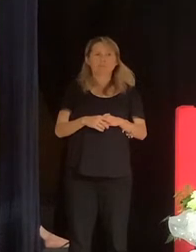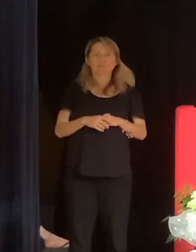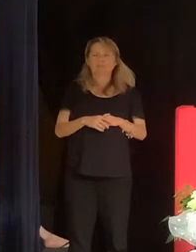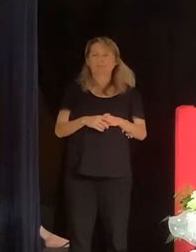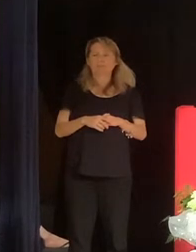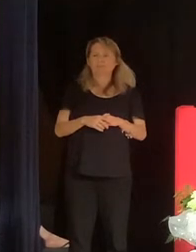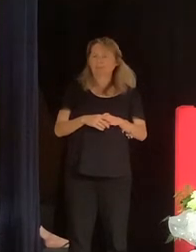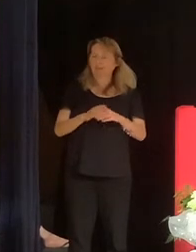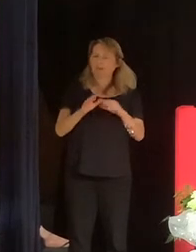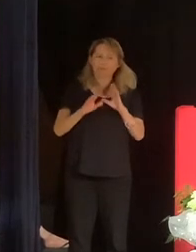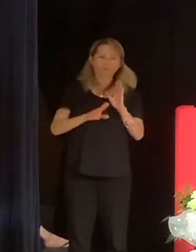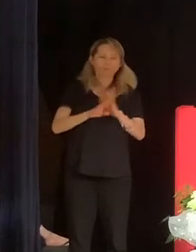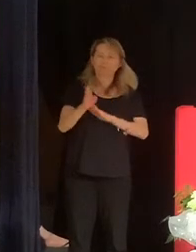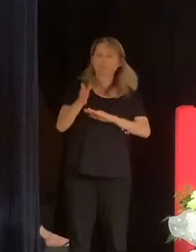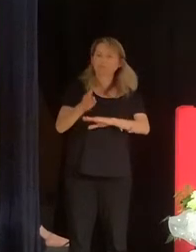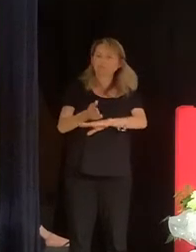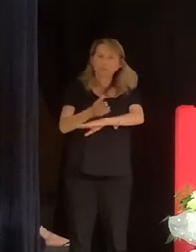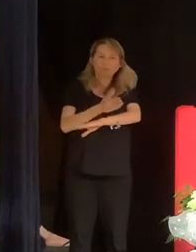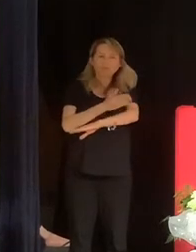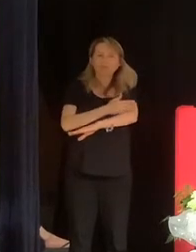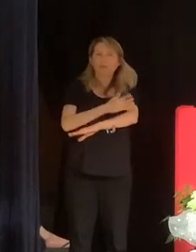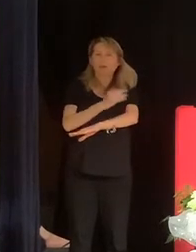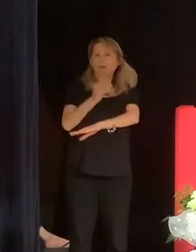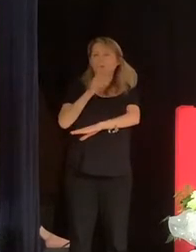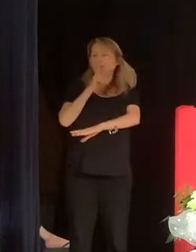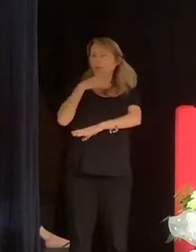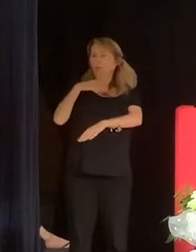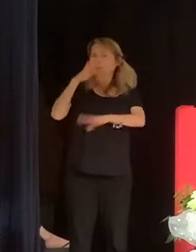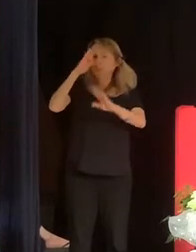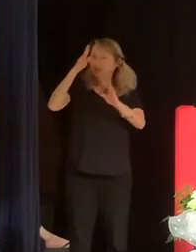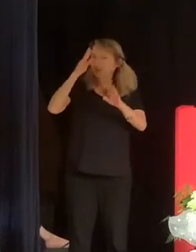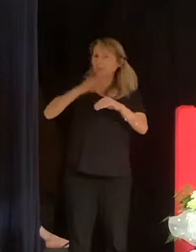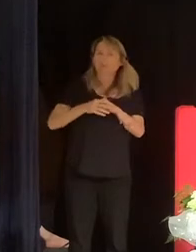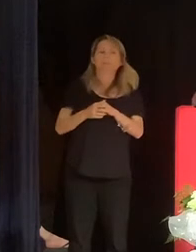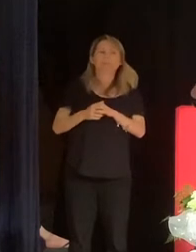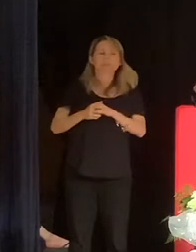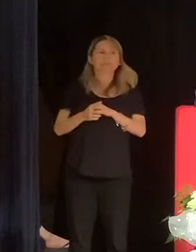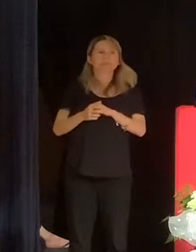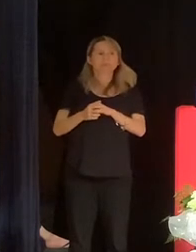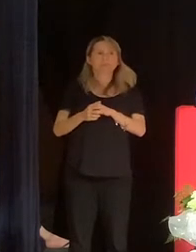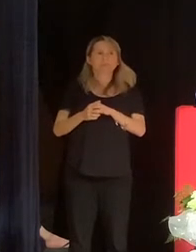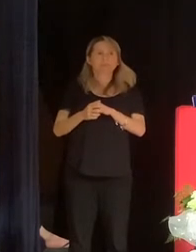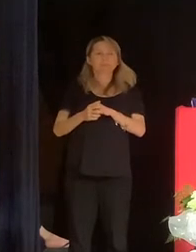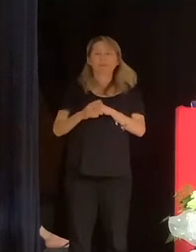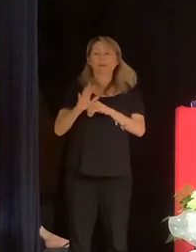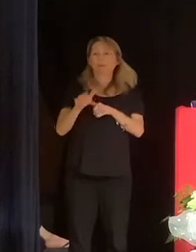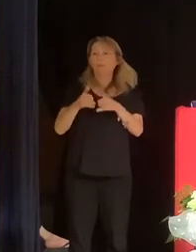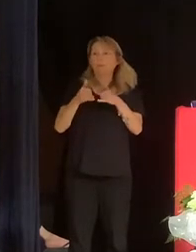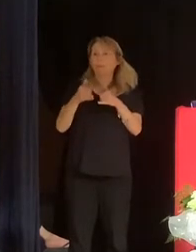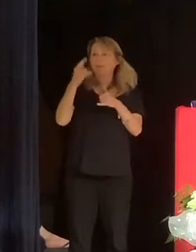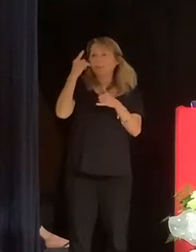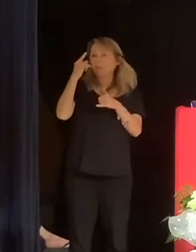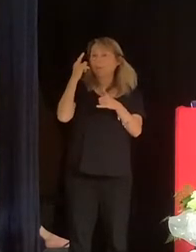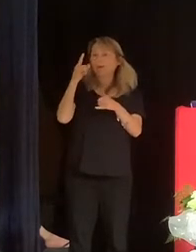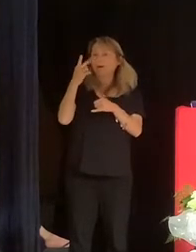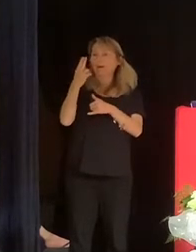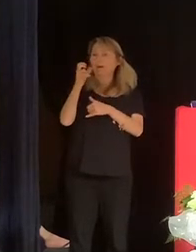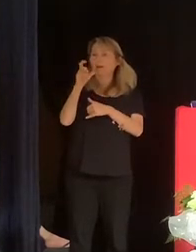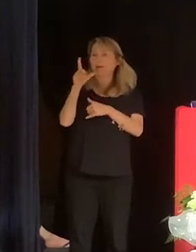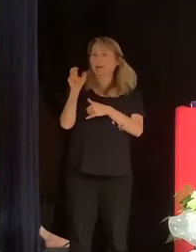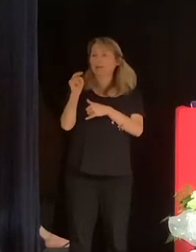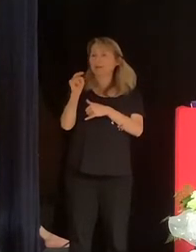well as the best creativity. So this award goes to Helen